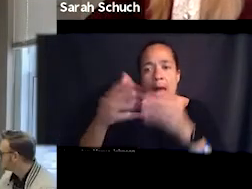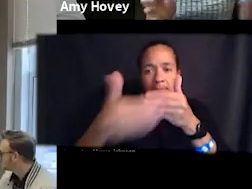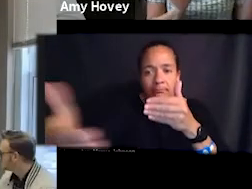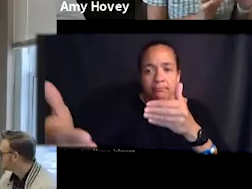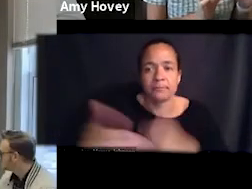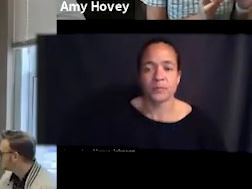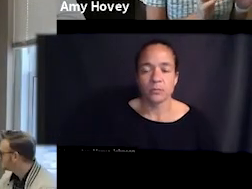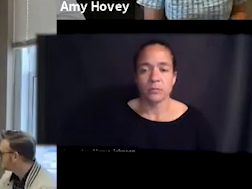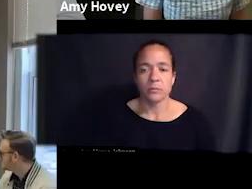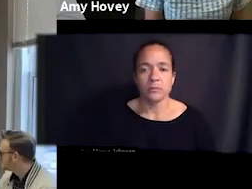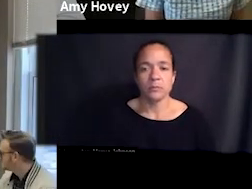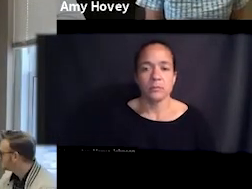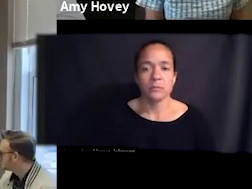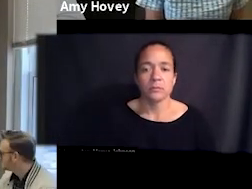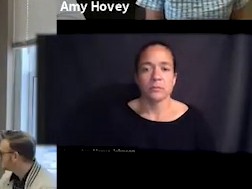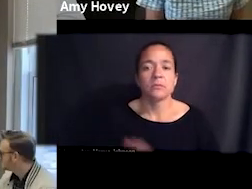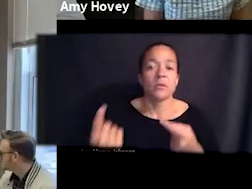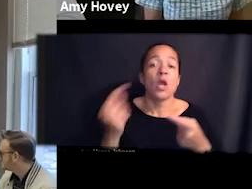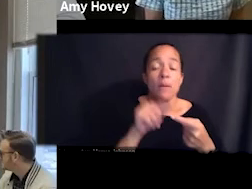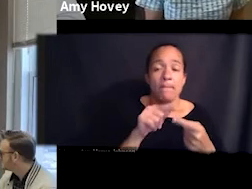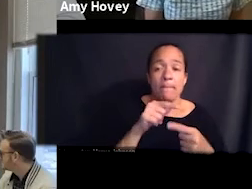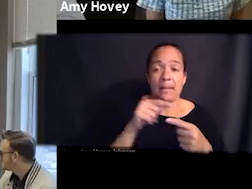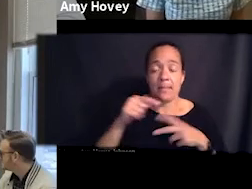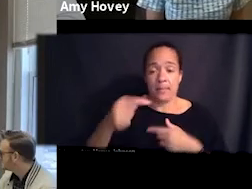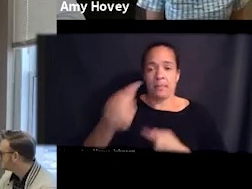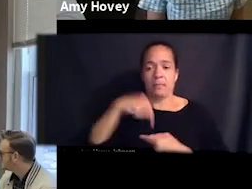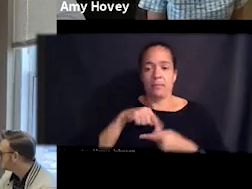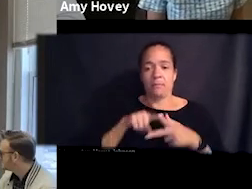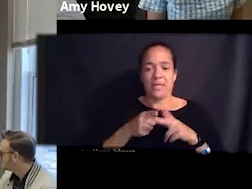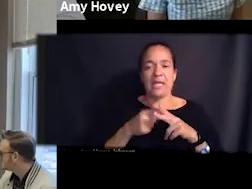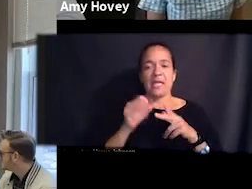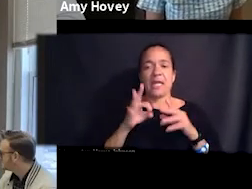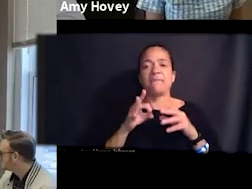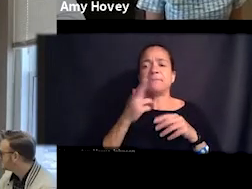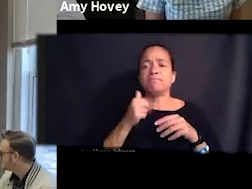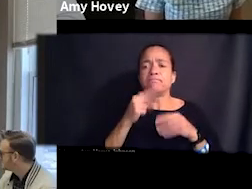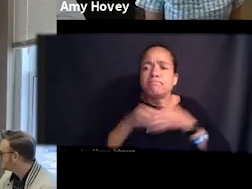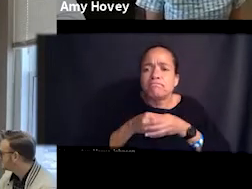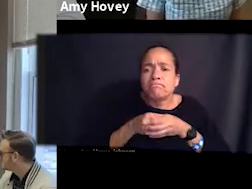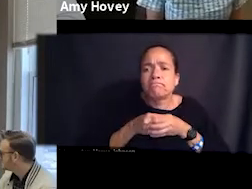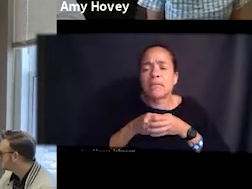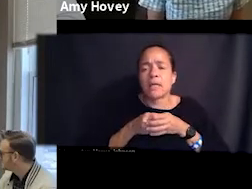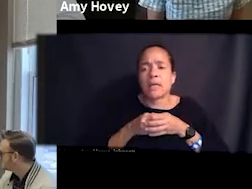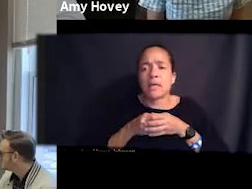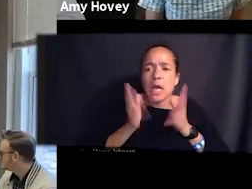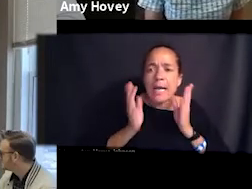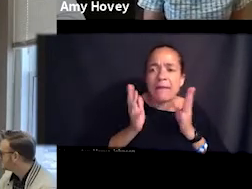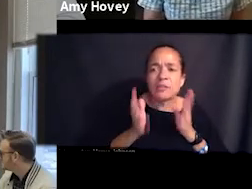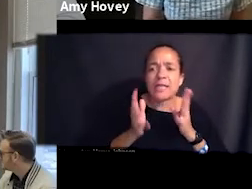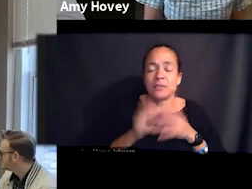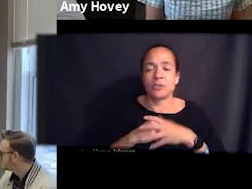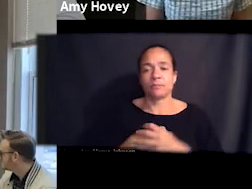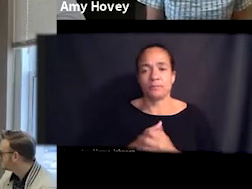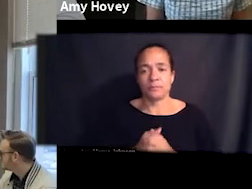So going back to the beginning of doing these more intimate community conversations, it had really been a while